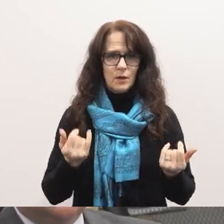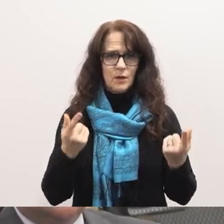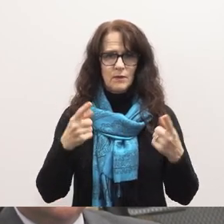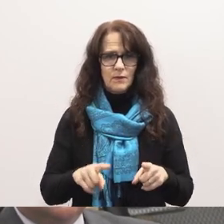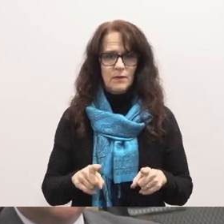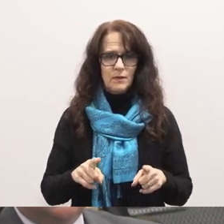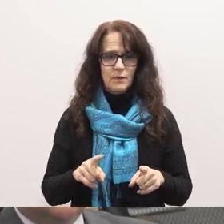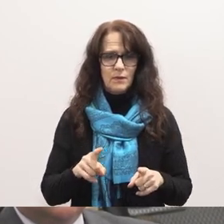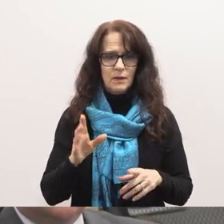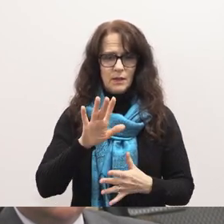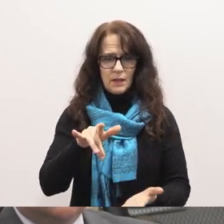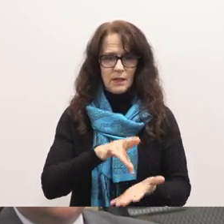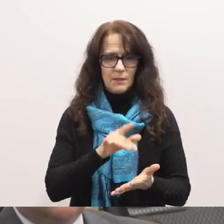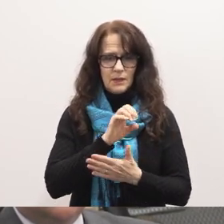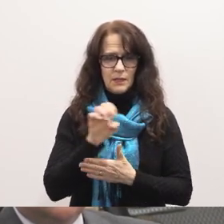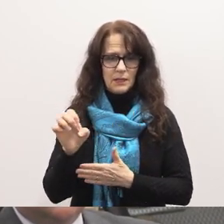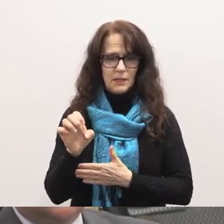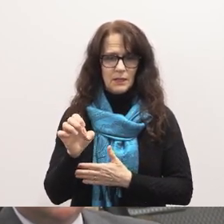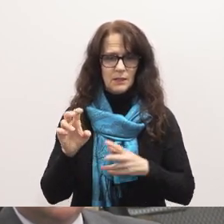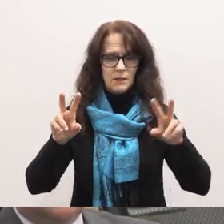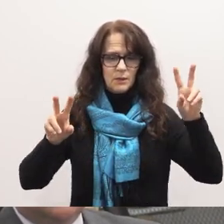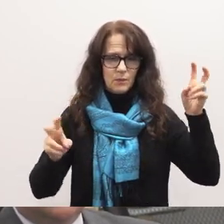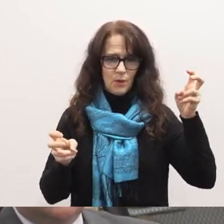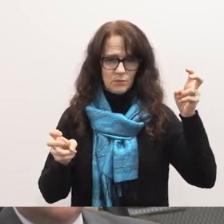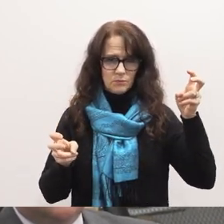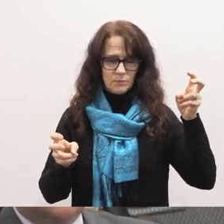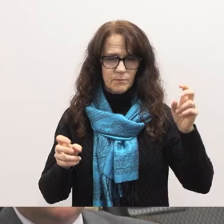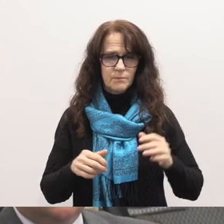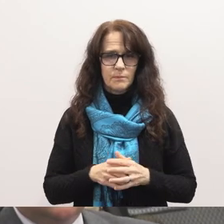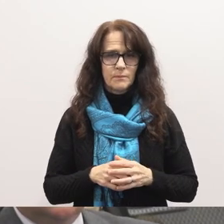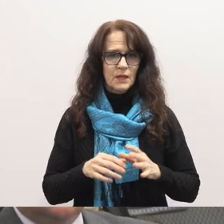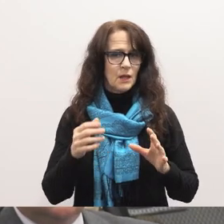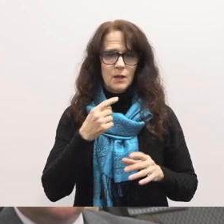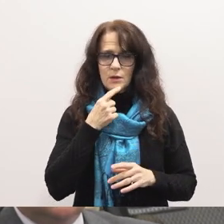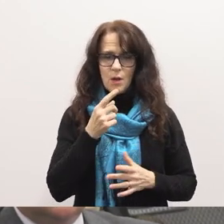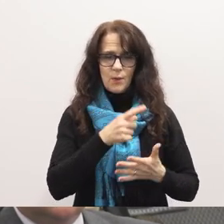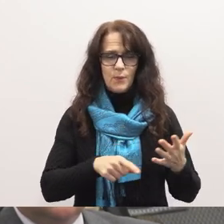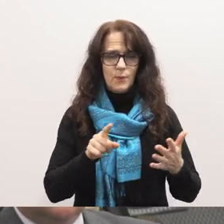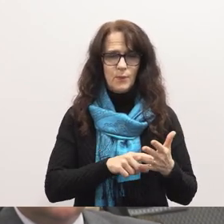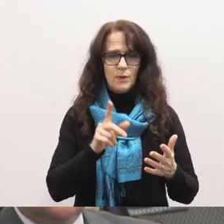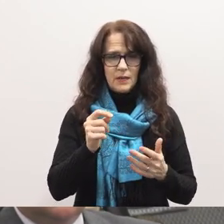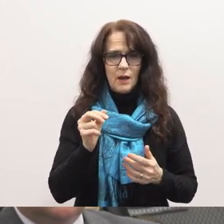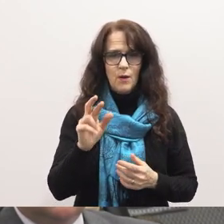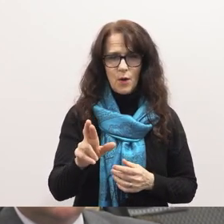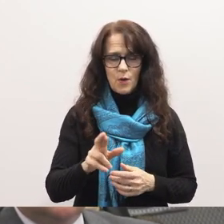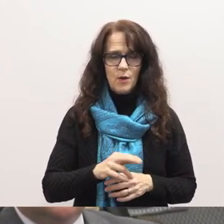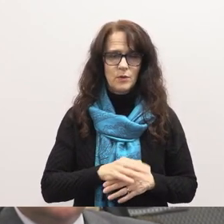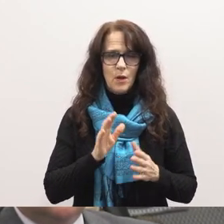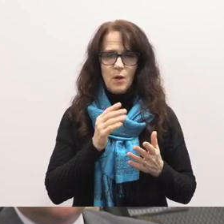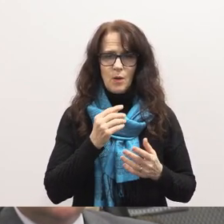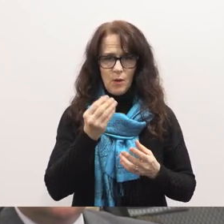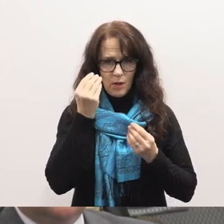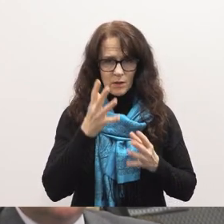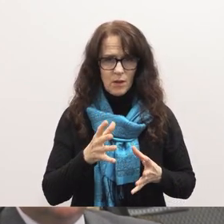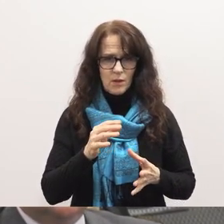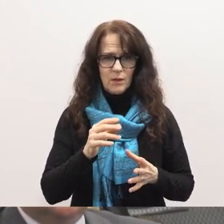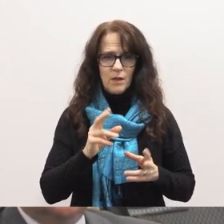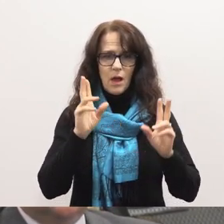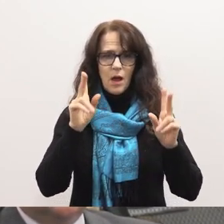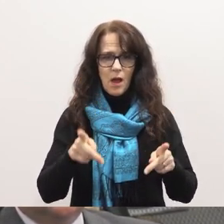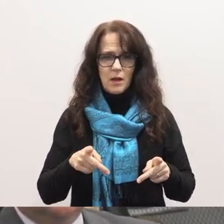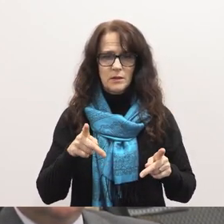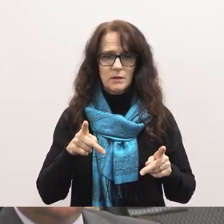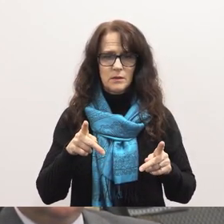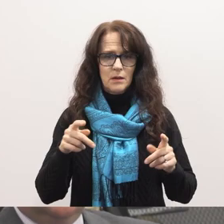taking place in the Middle East," close quote. There was no condemnation of terror. There was no acknowledgement of the unprovoked nature of the attack